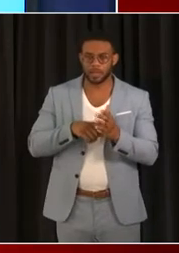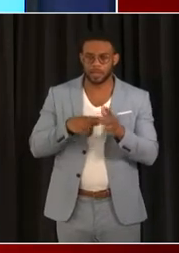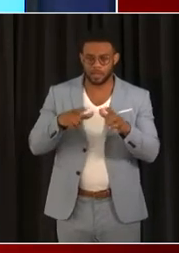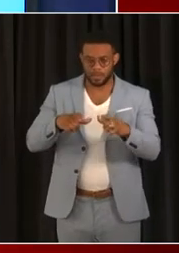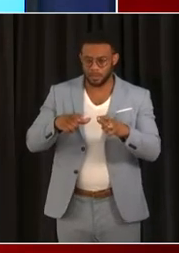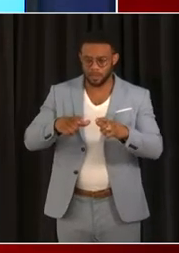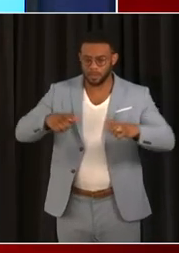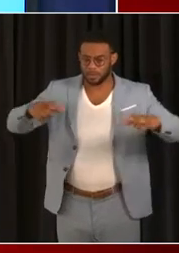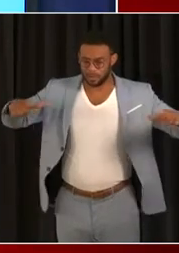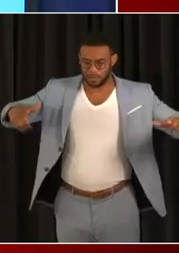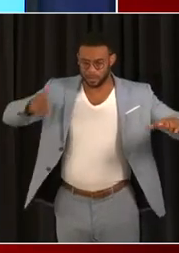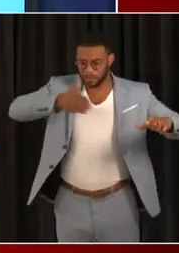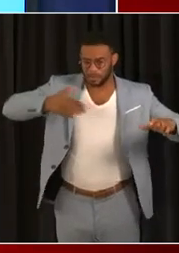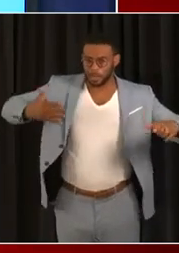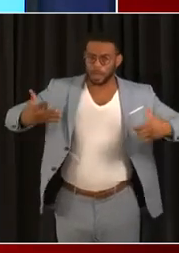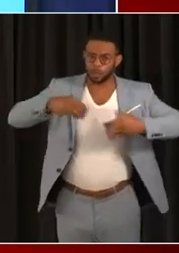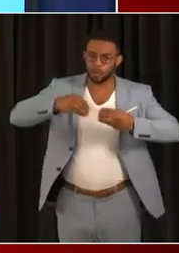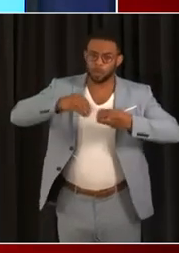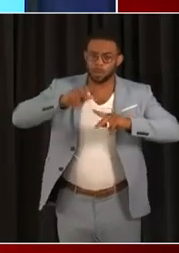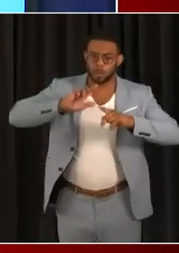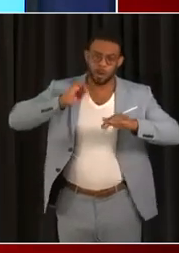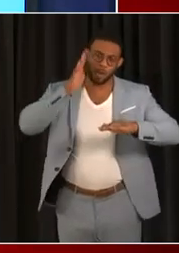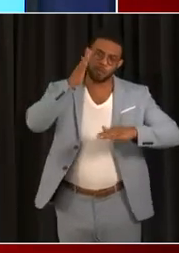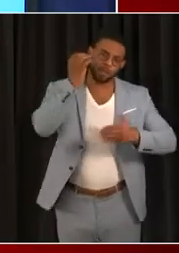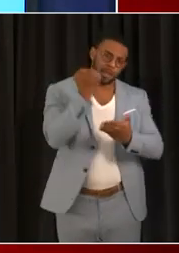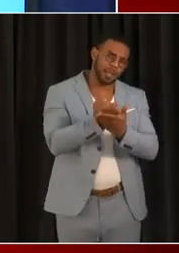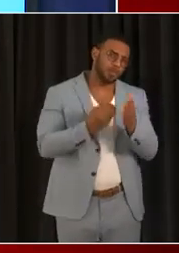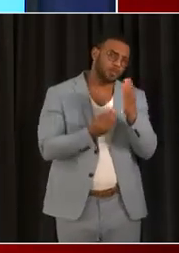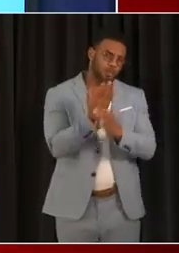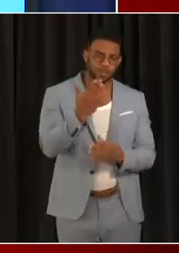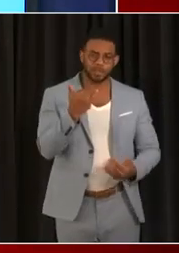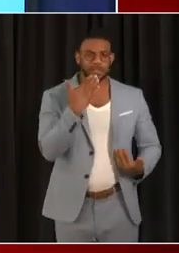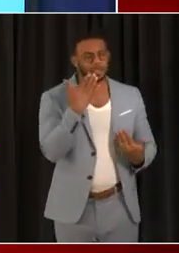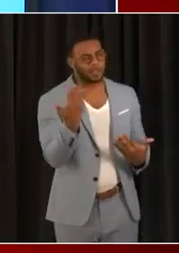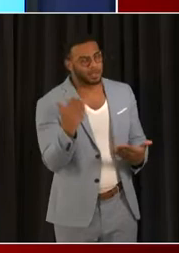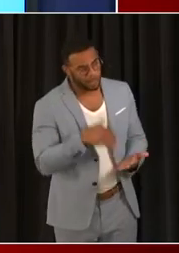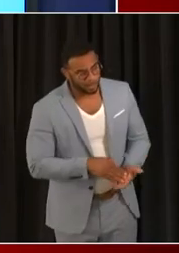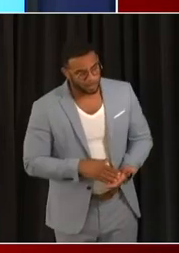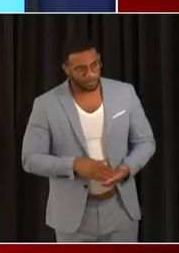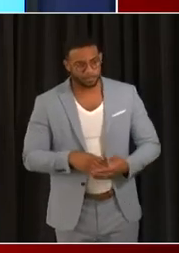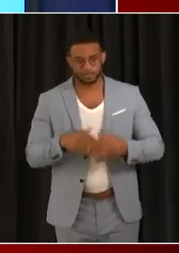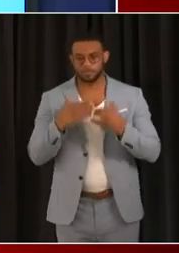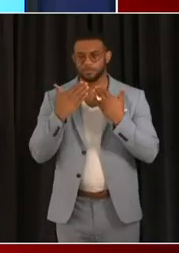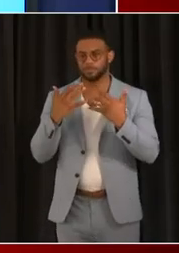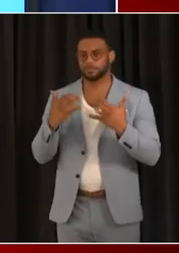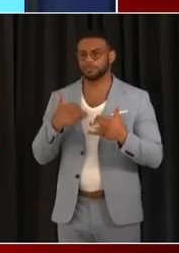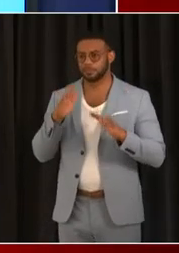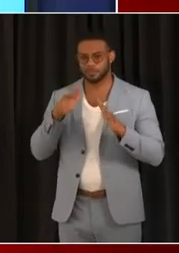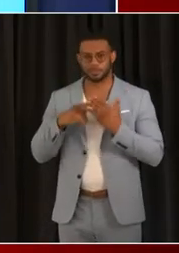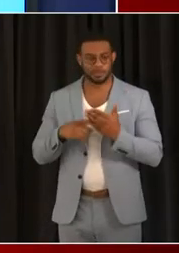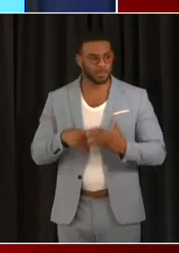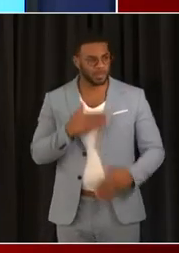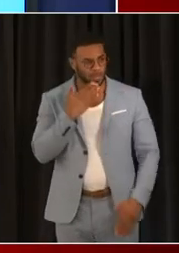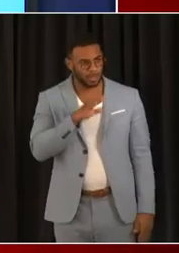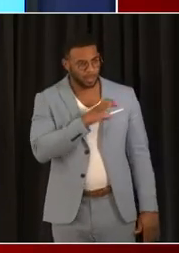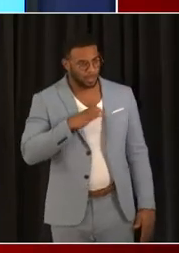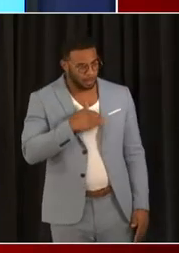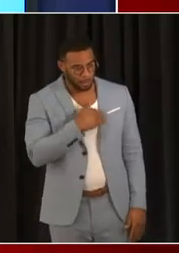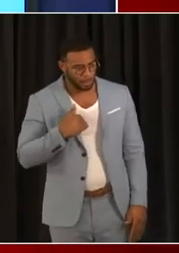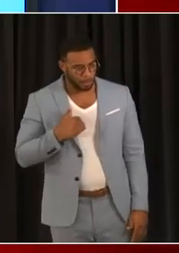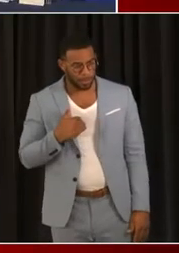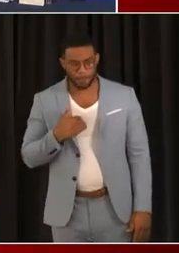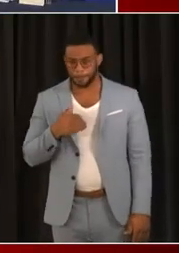pie and including more people in our future economic growth. And so thank you again for this opportunity. I think this is a great discussion. Oh, thank you,